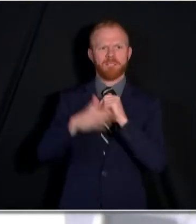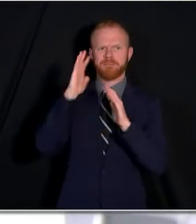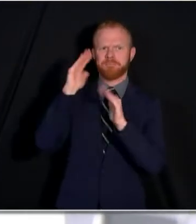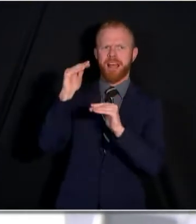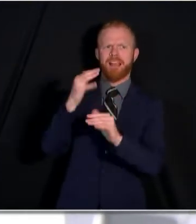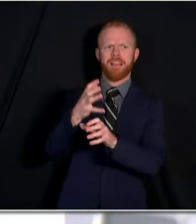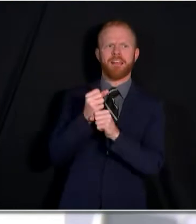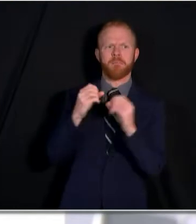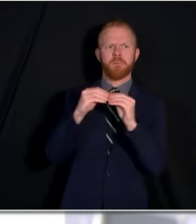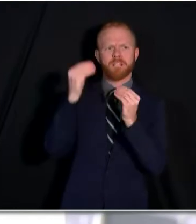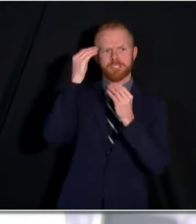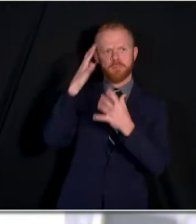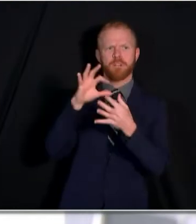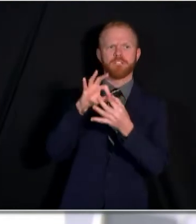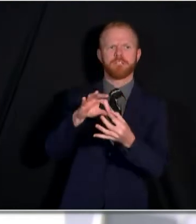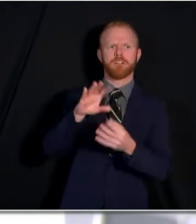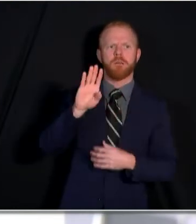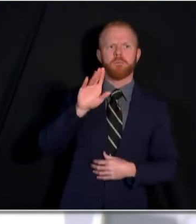distribution? They can go to